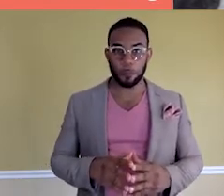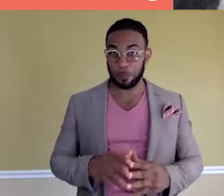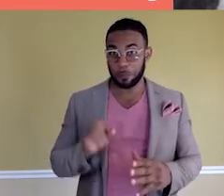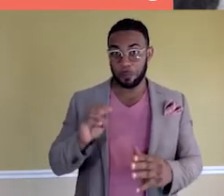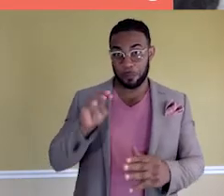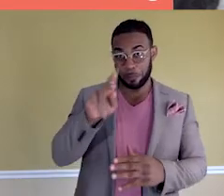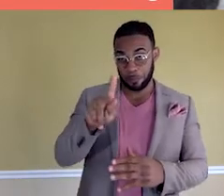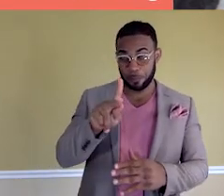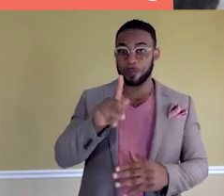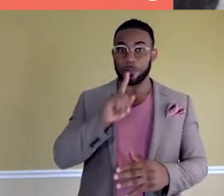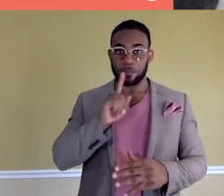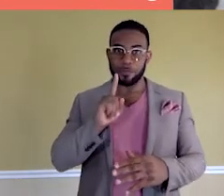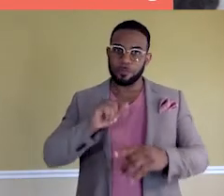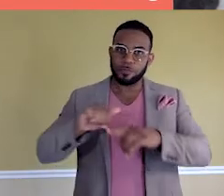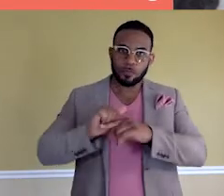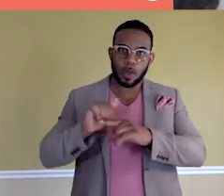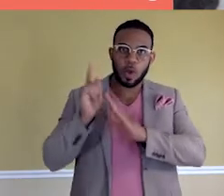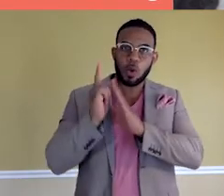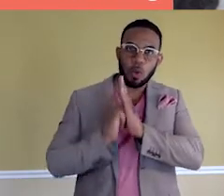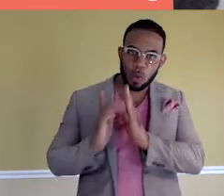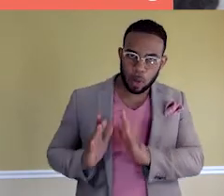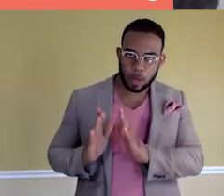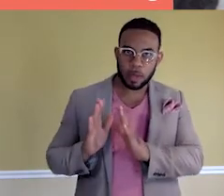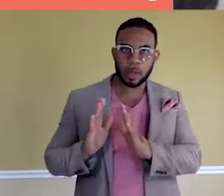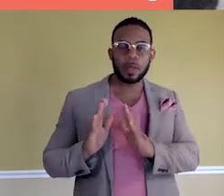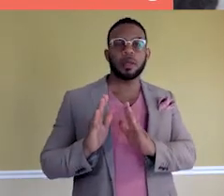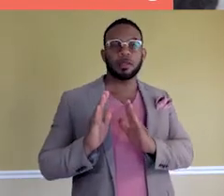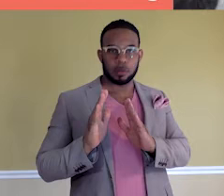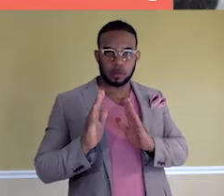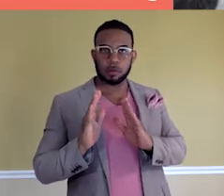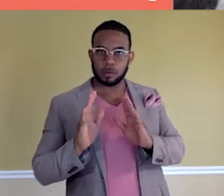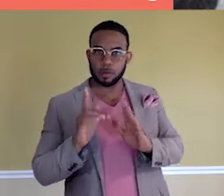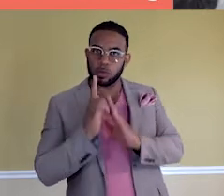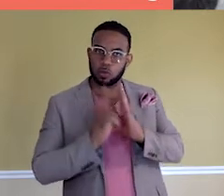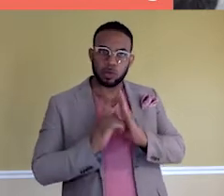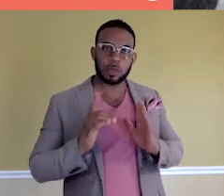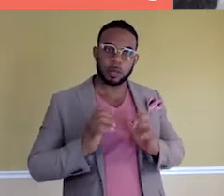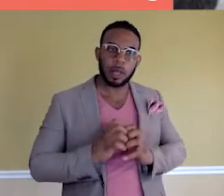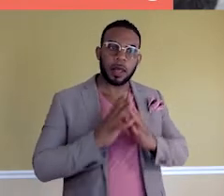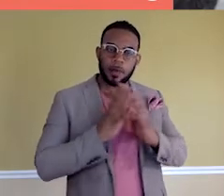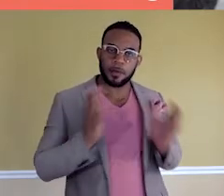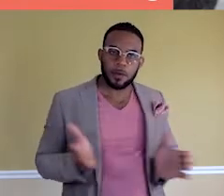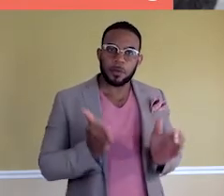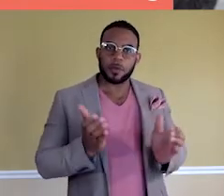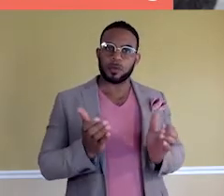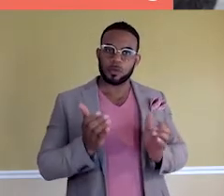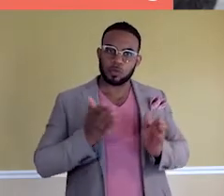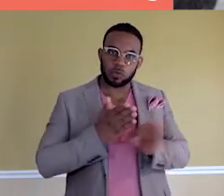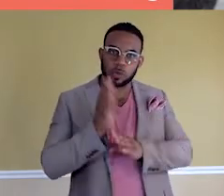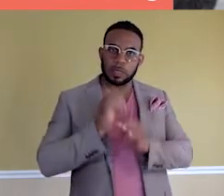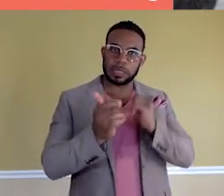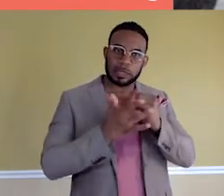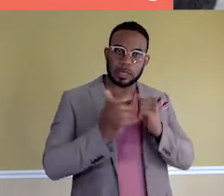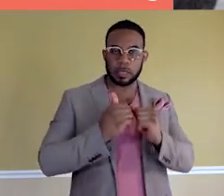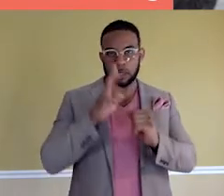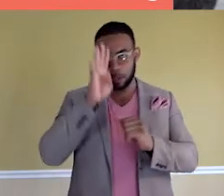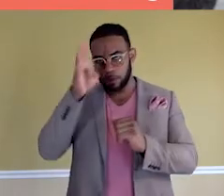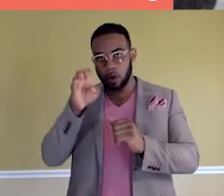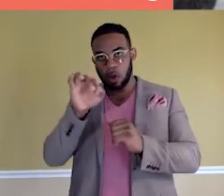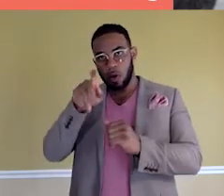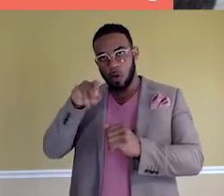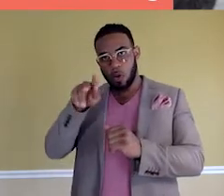So Mark is a trained lawyer and mediator, actively building a career in tech and innovation, corporate